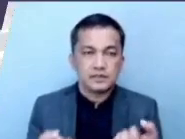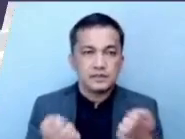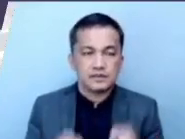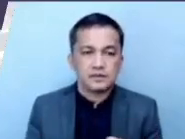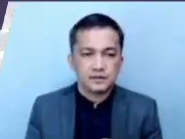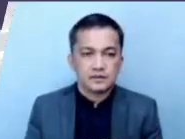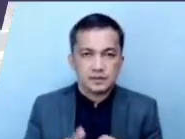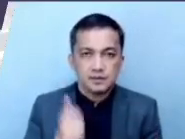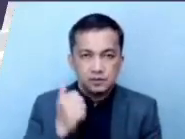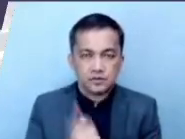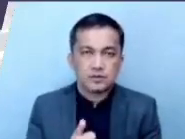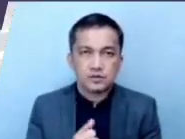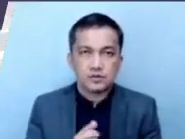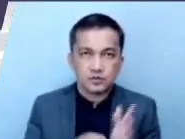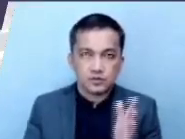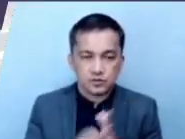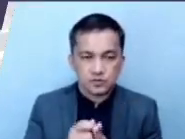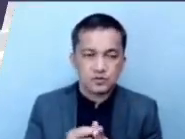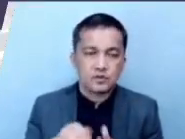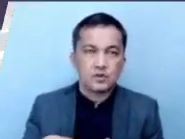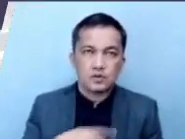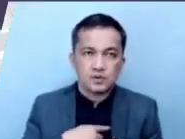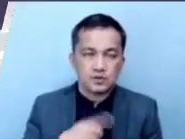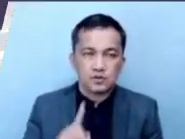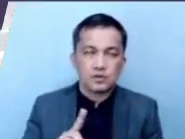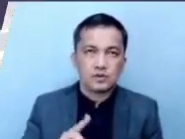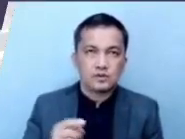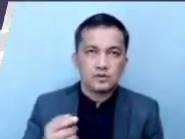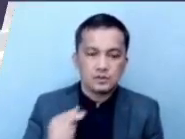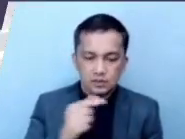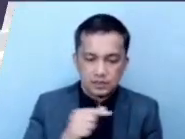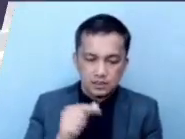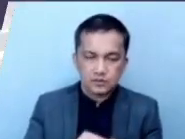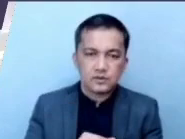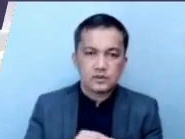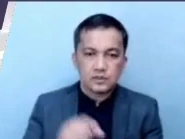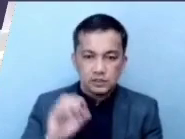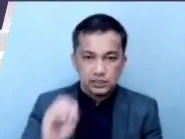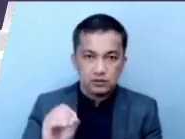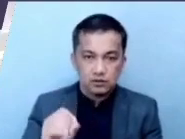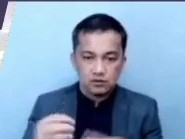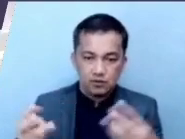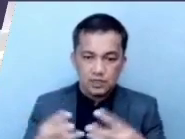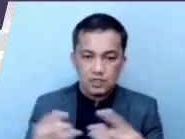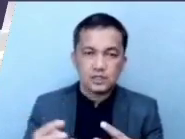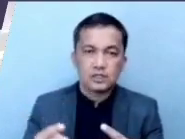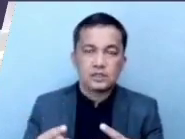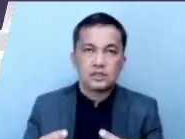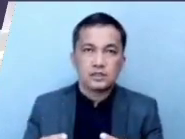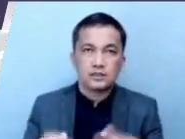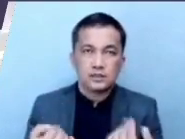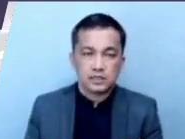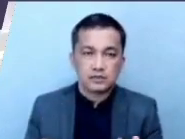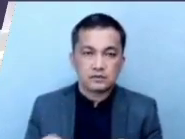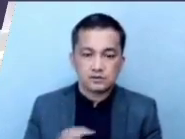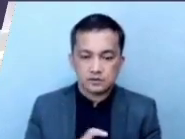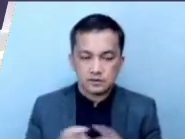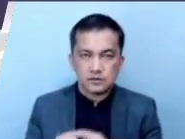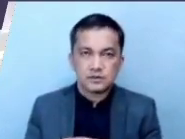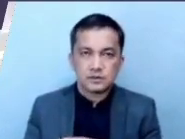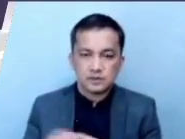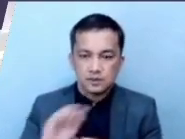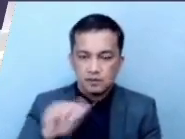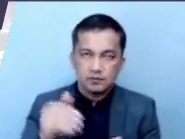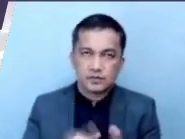the truth that what was once a ground zero of war is now turned into an epicenter of